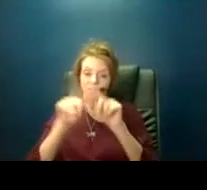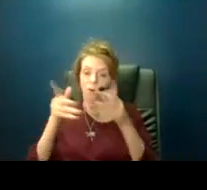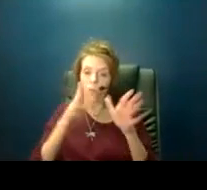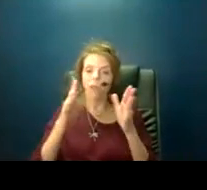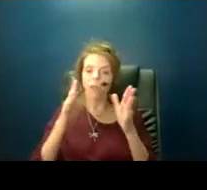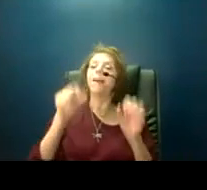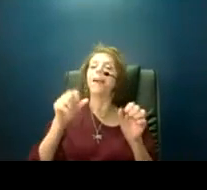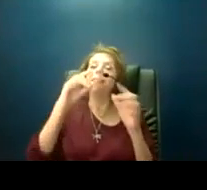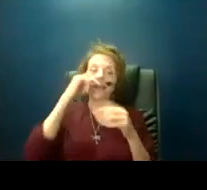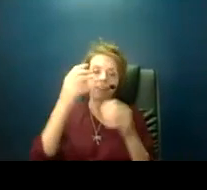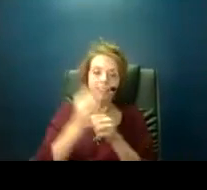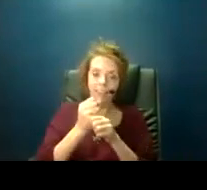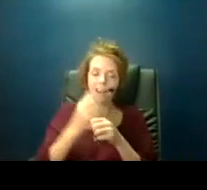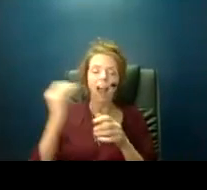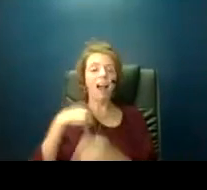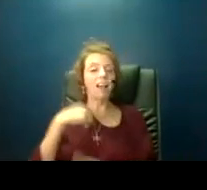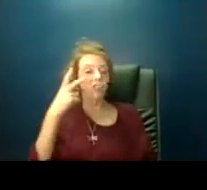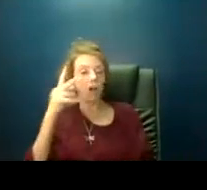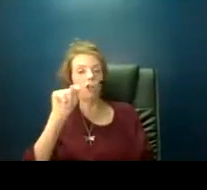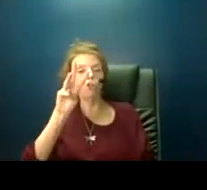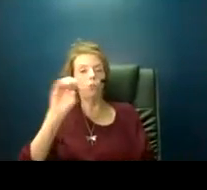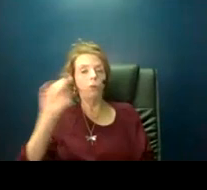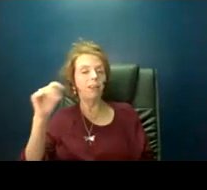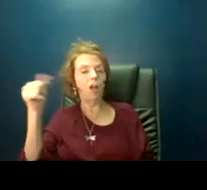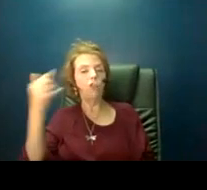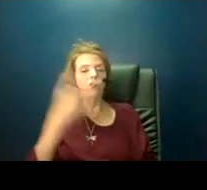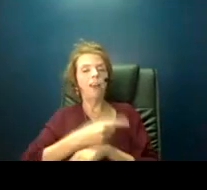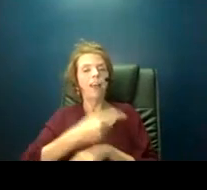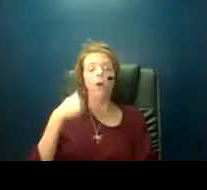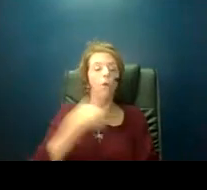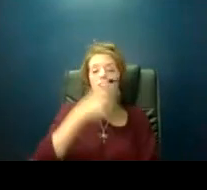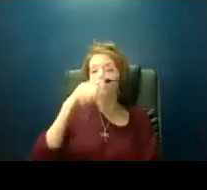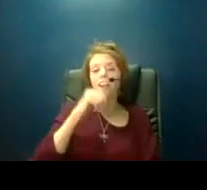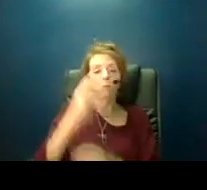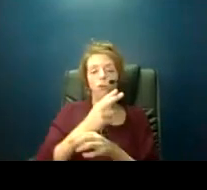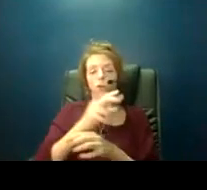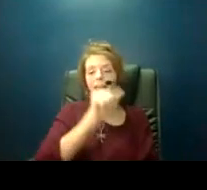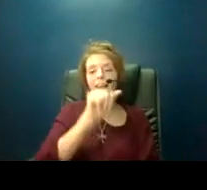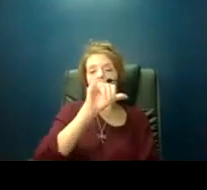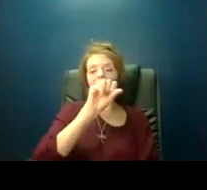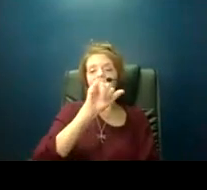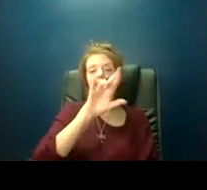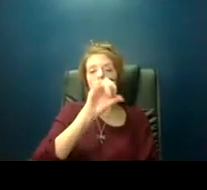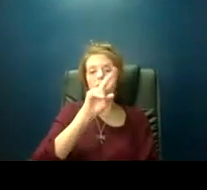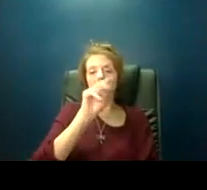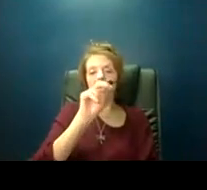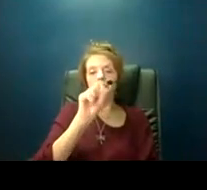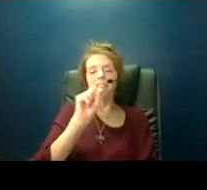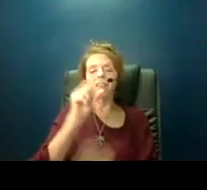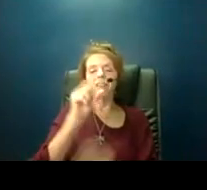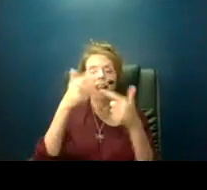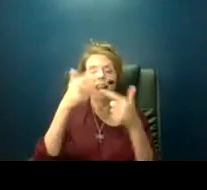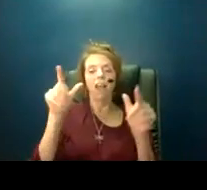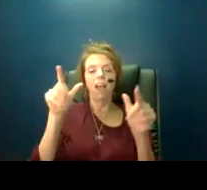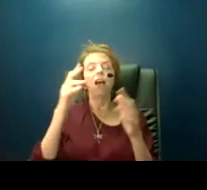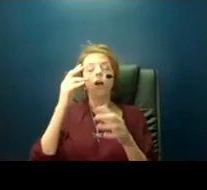get? And I saw a tweet the other day that said, we shouldn't be using this asynchronous, synchronous language. So call it on